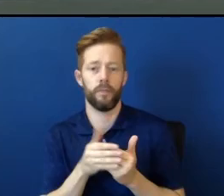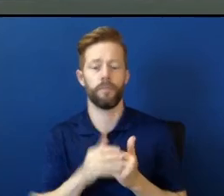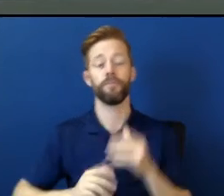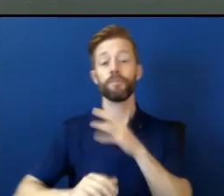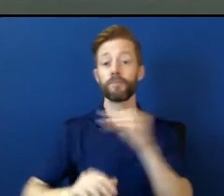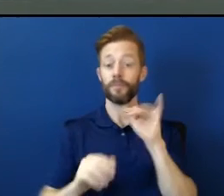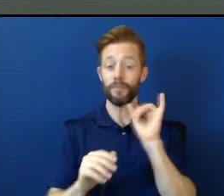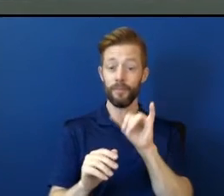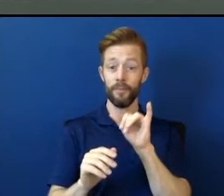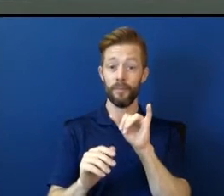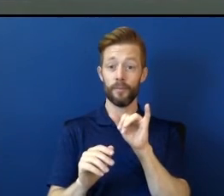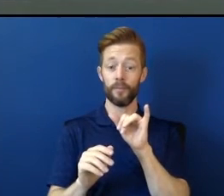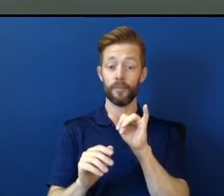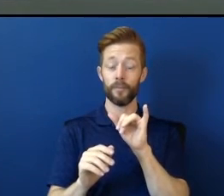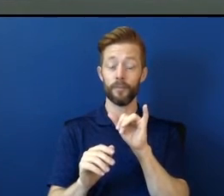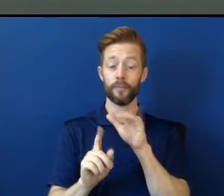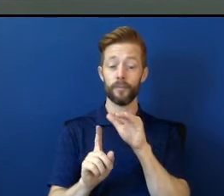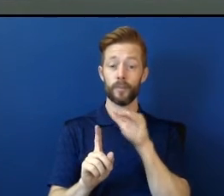the prompting.